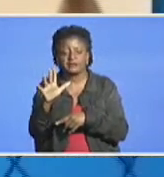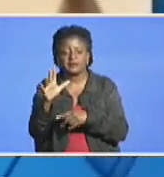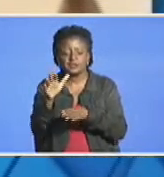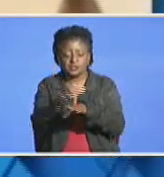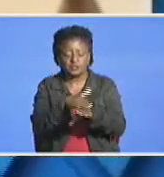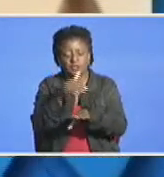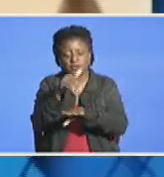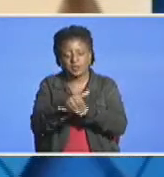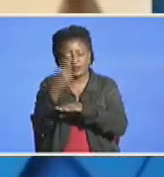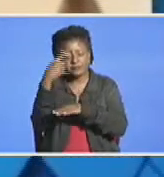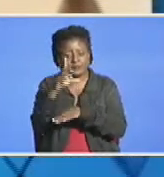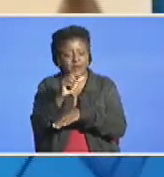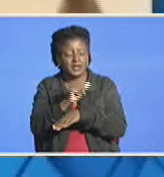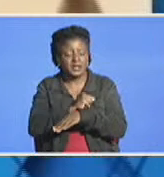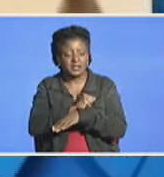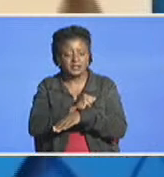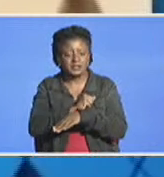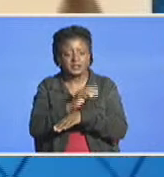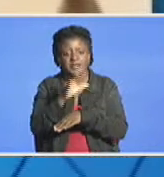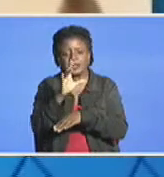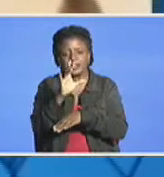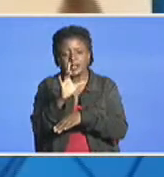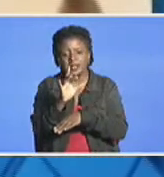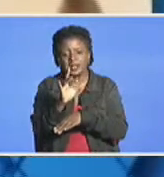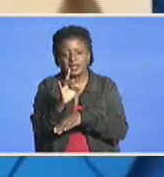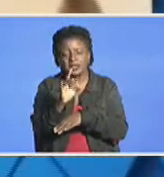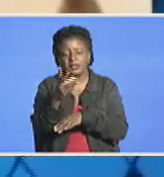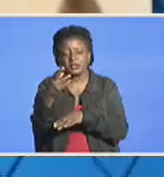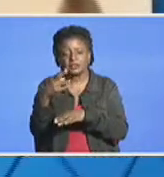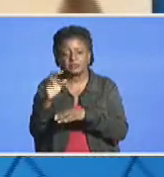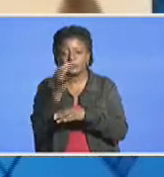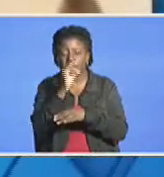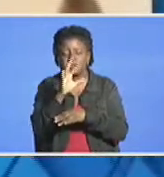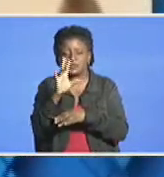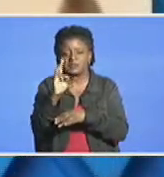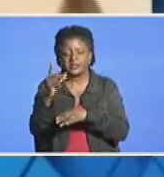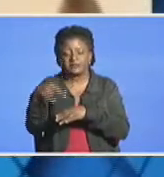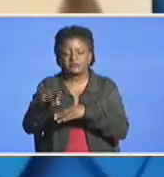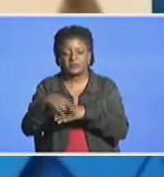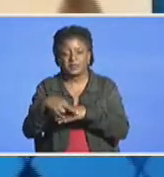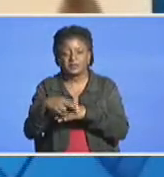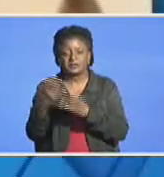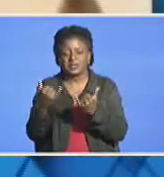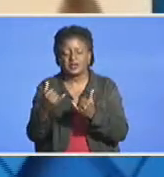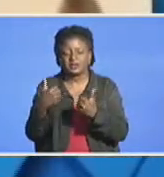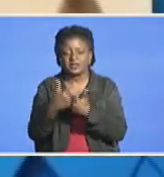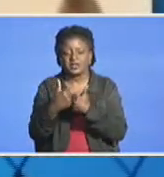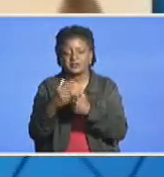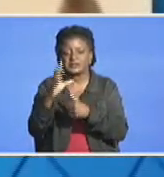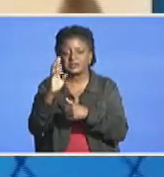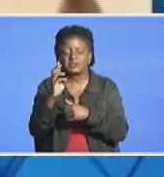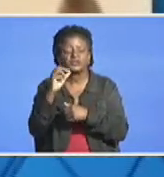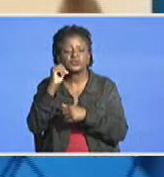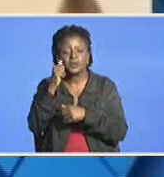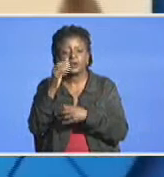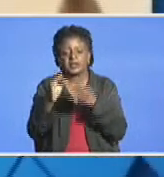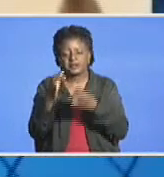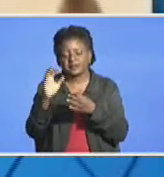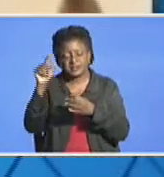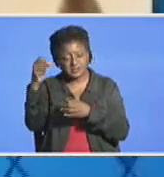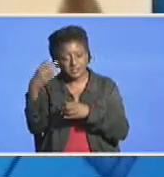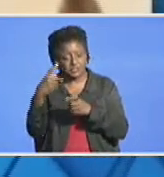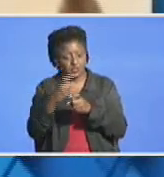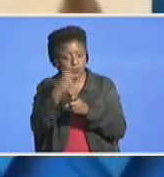7 rebounds. Suns lead 3-2. The series now swings back to LA for Game 6 tomorrow. Suns win and they're moving